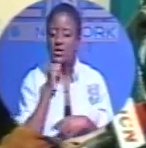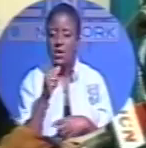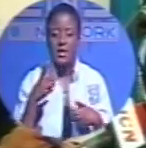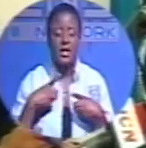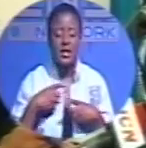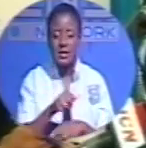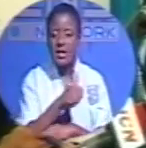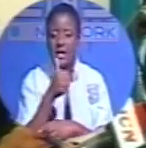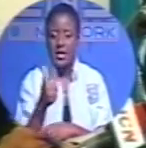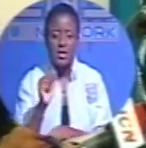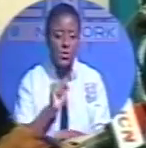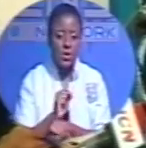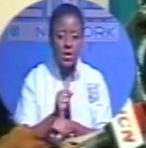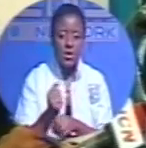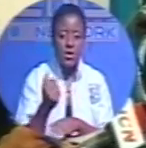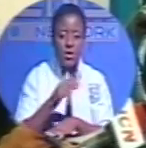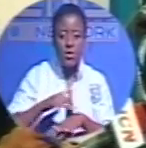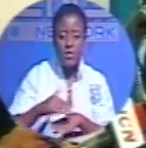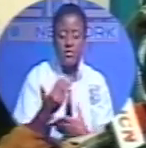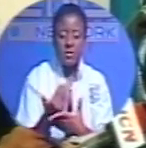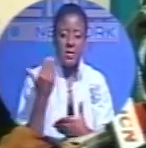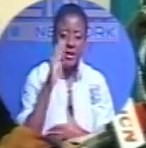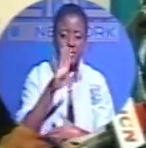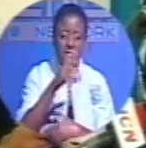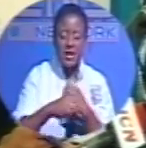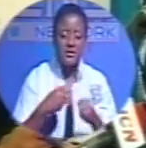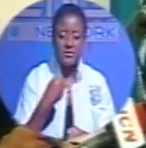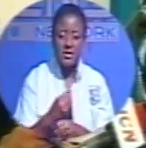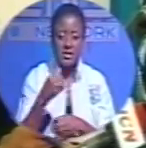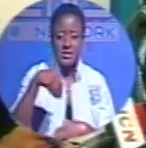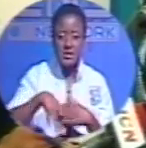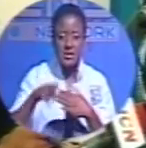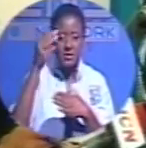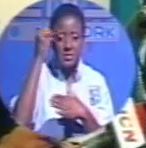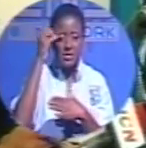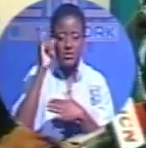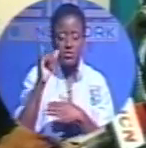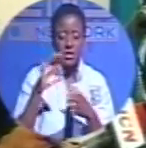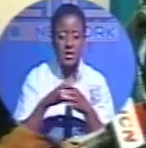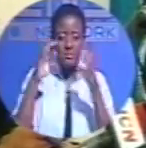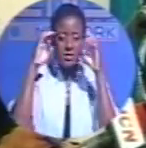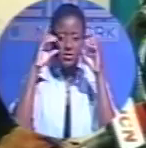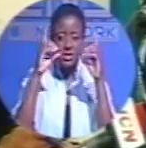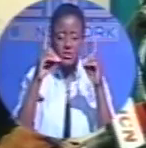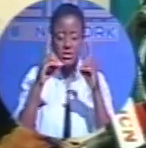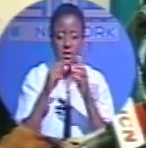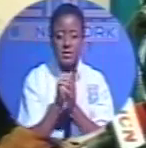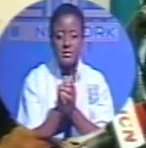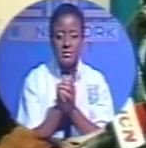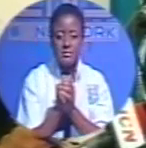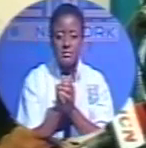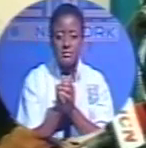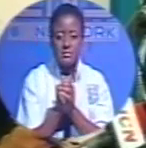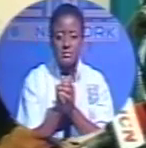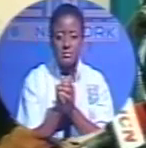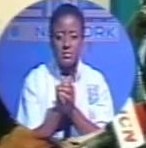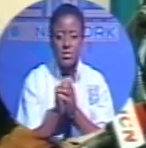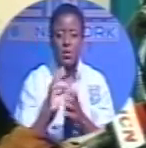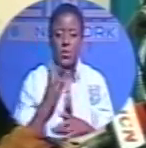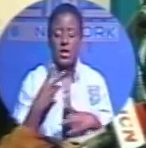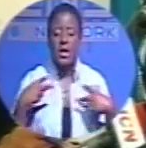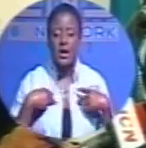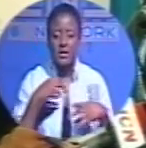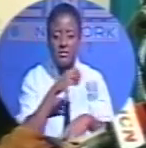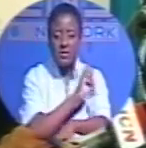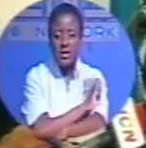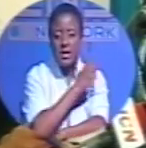work over the past 5 years within the Ministry of Education. By this act on our part, we have